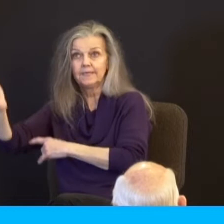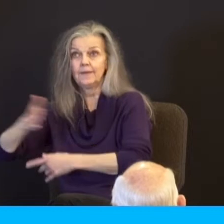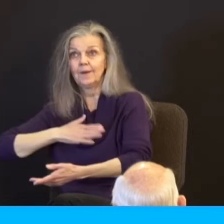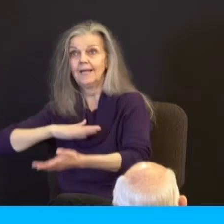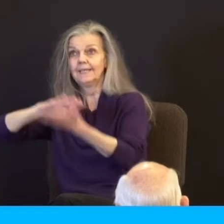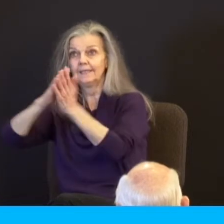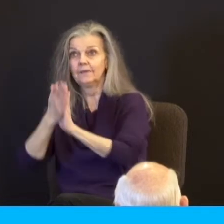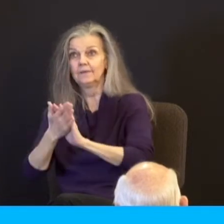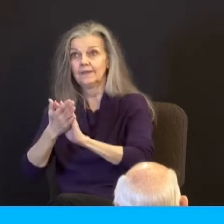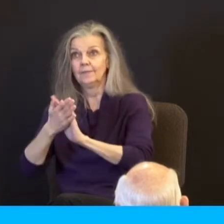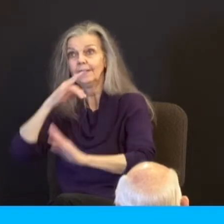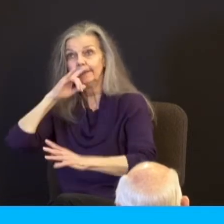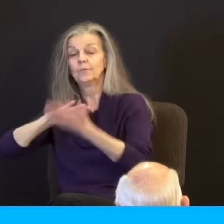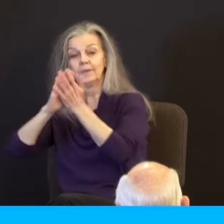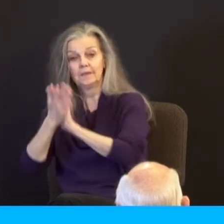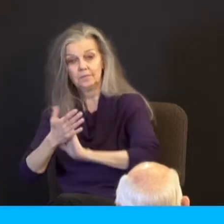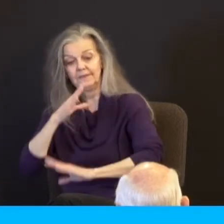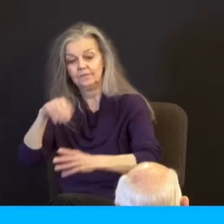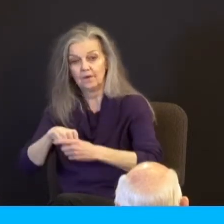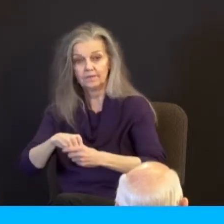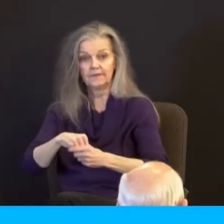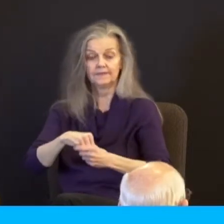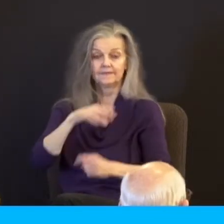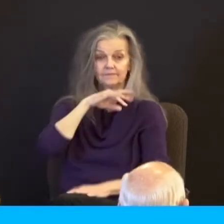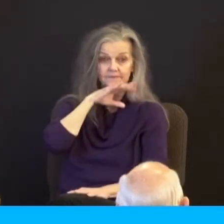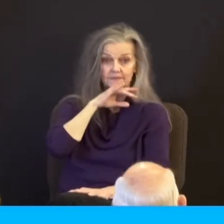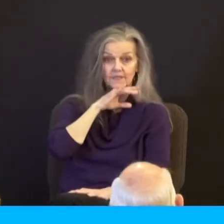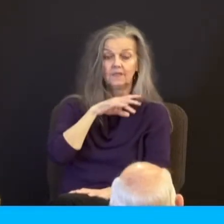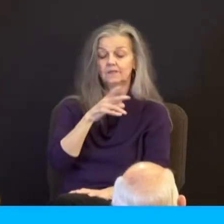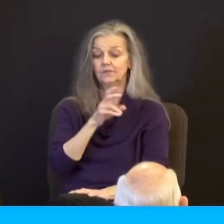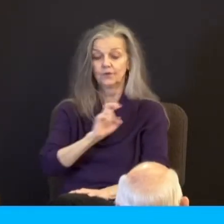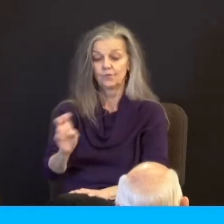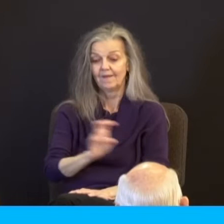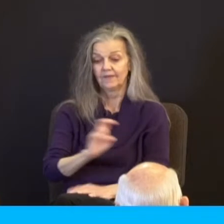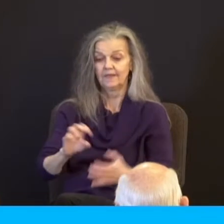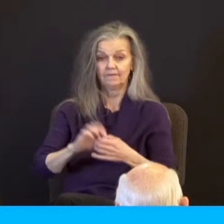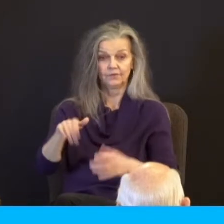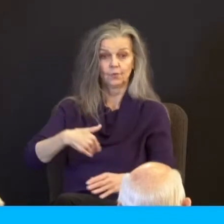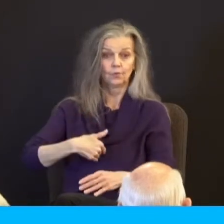in this industry, where essentially Revelation described it as trafficking in the souls of men or women.